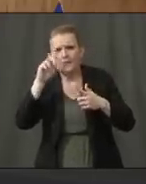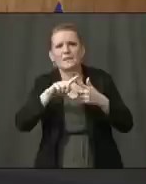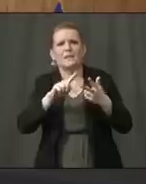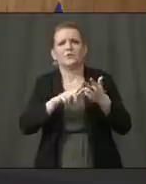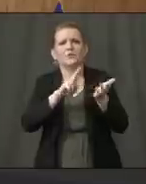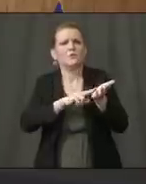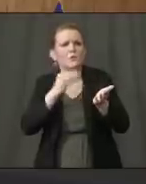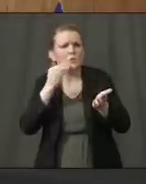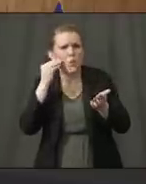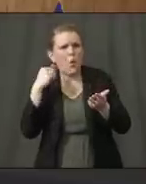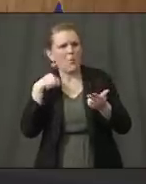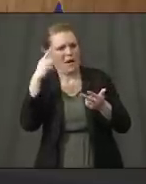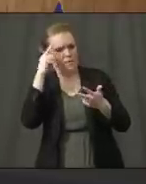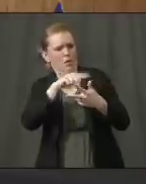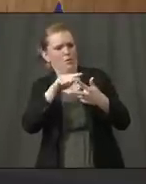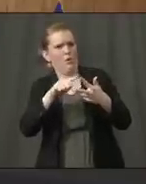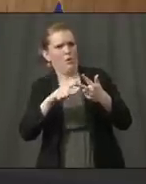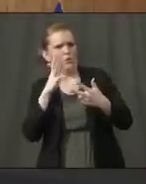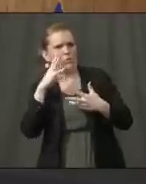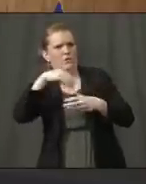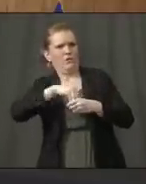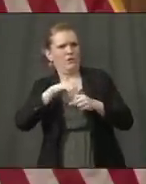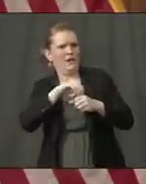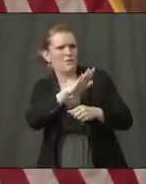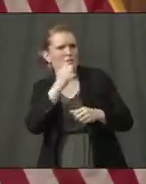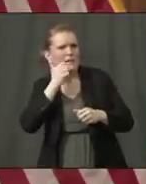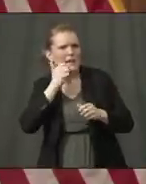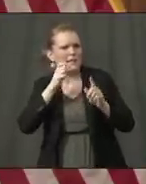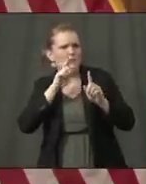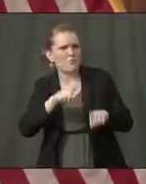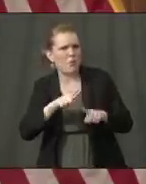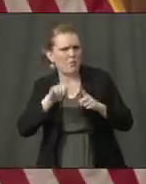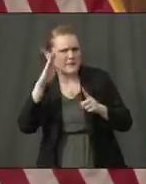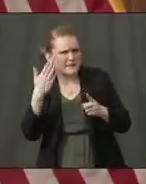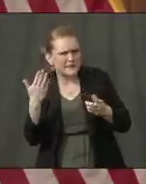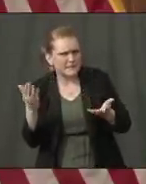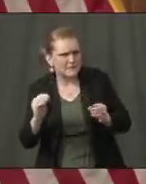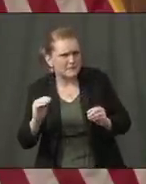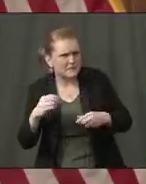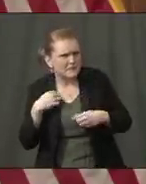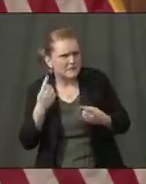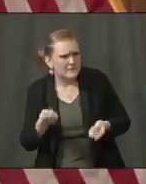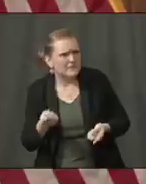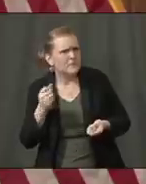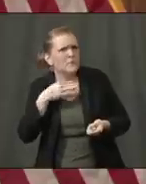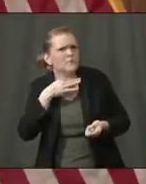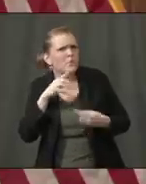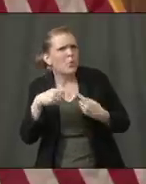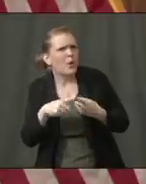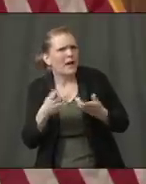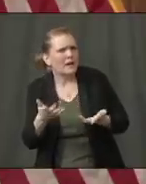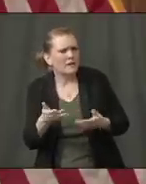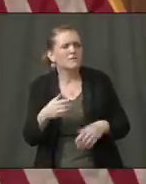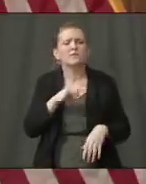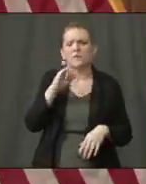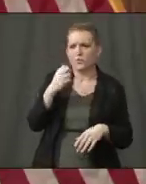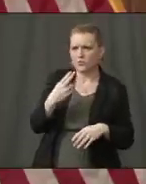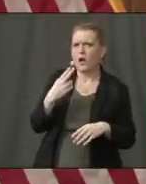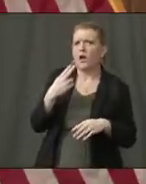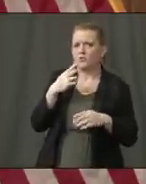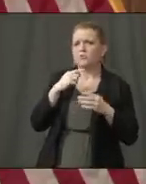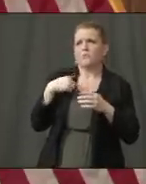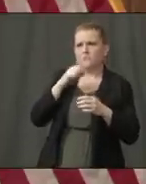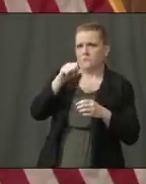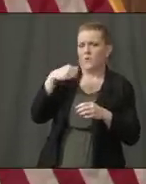that information presented on a daily basis? Yes, we're working on that. We had hoped to have that in the package for today. There's still some more scrubbing that needs to be done.